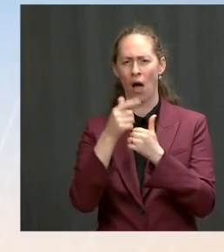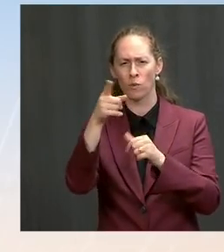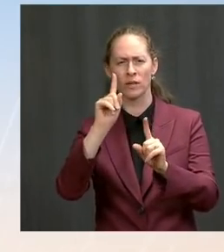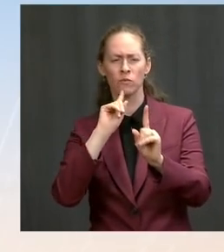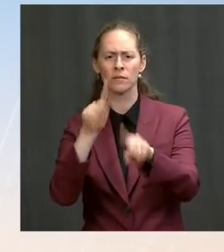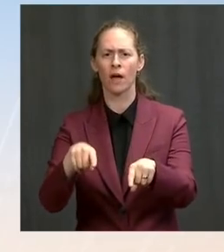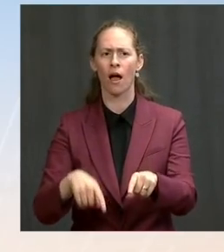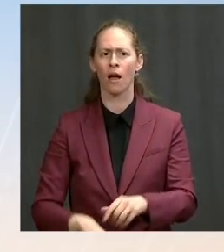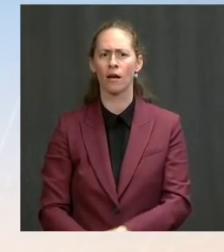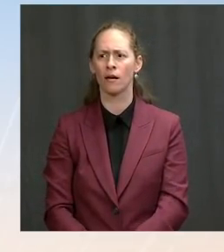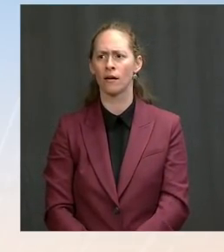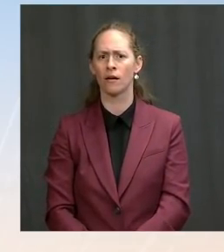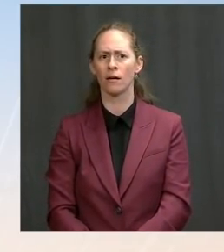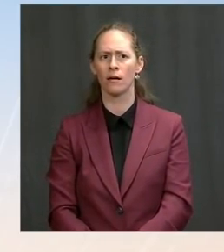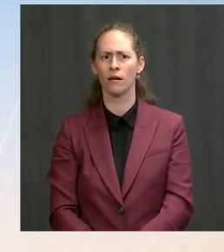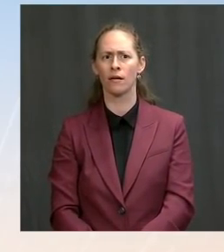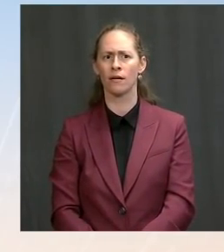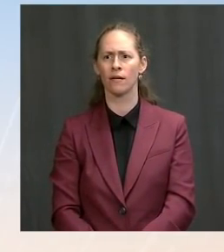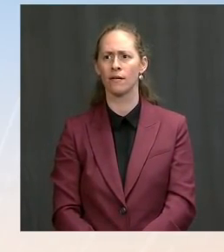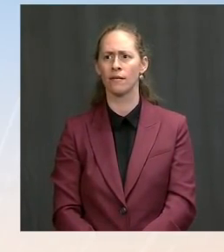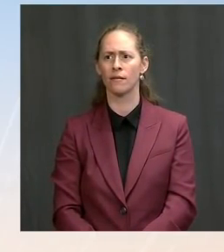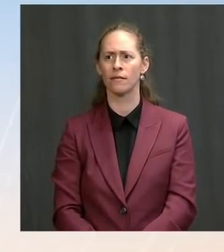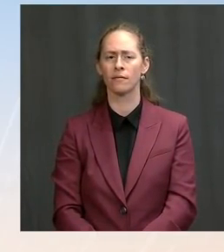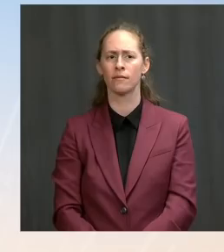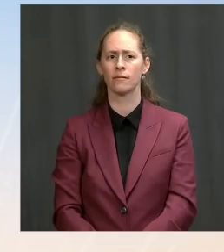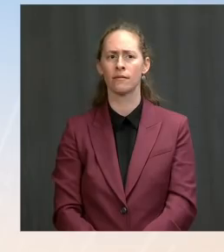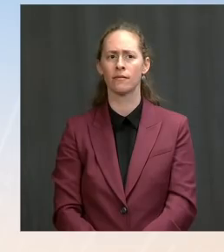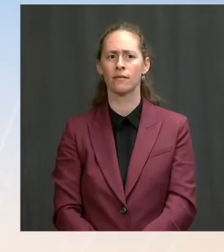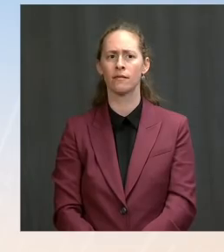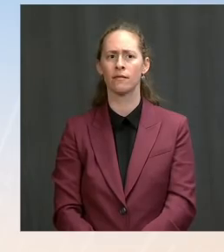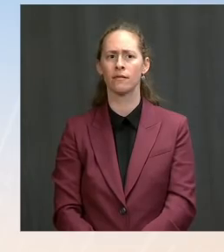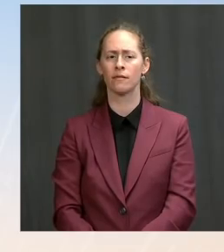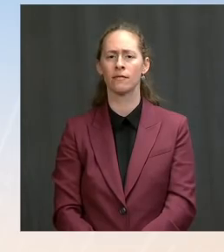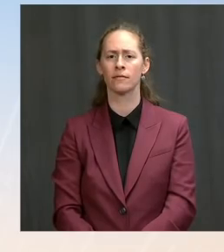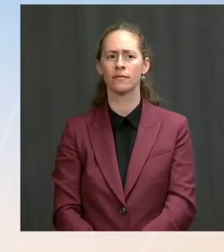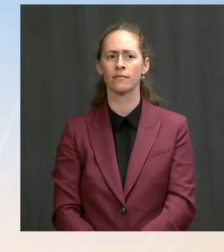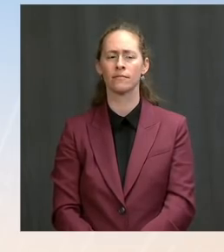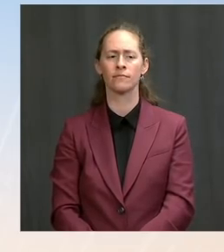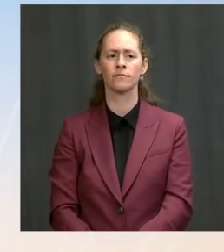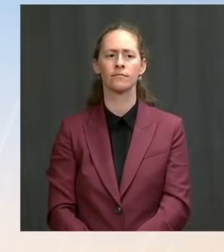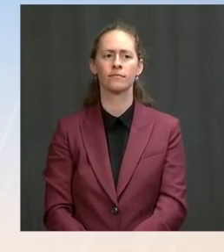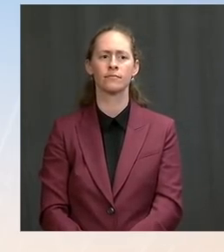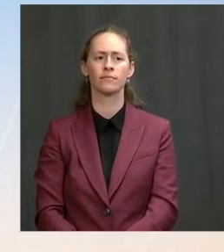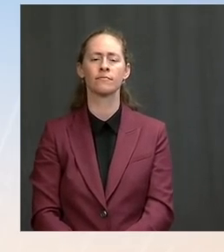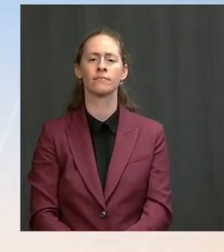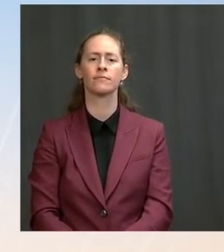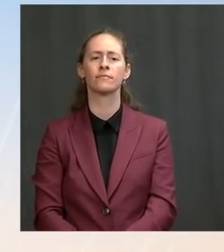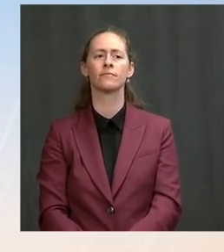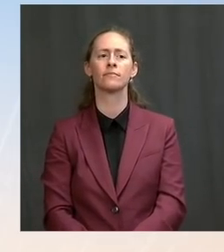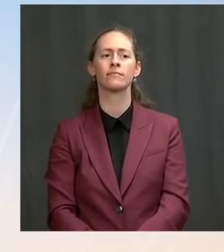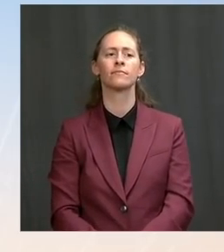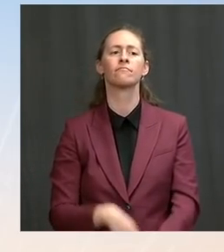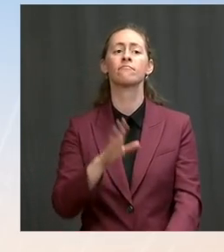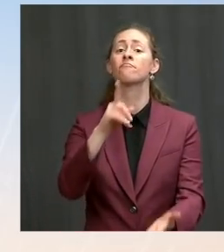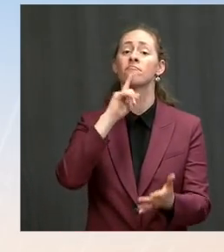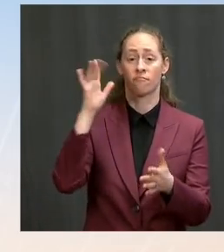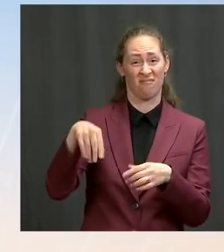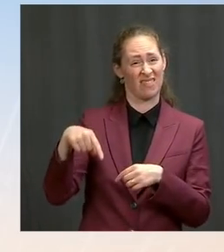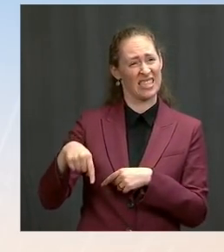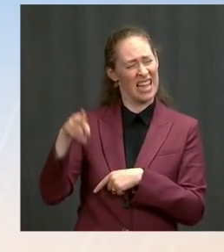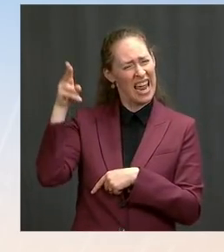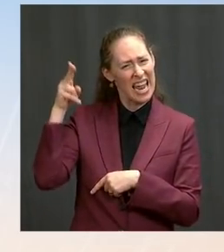they're making that the president on that issue is a coward? You know, what I can say is that this is a historic